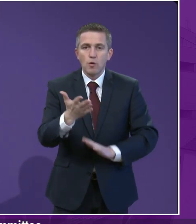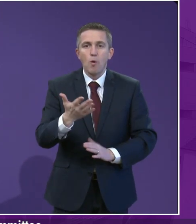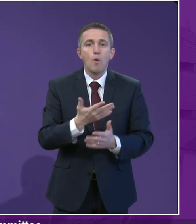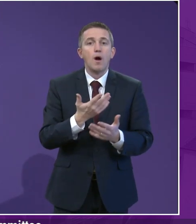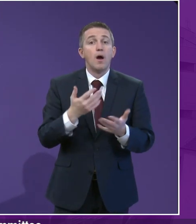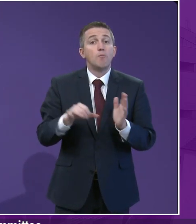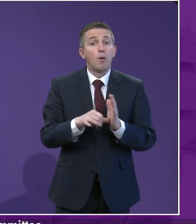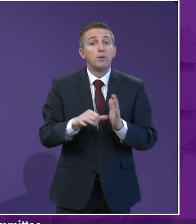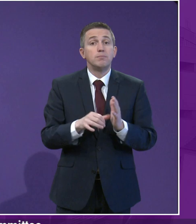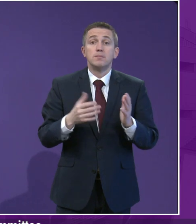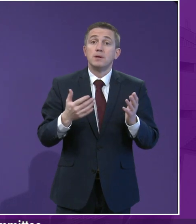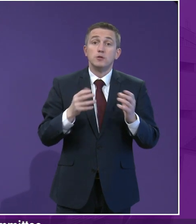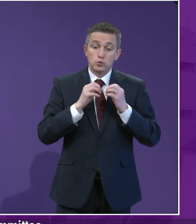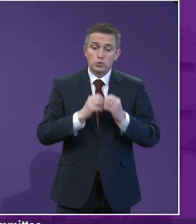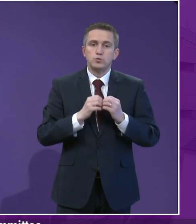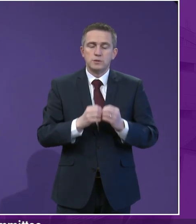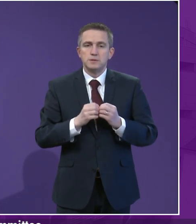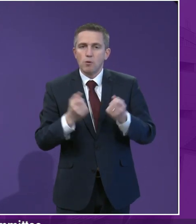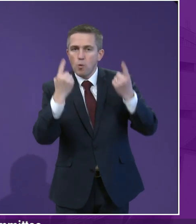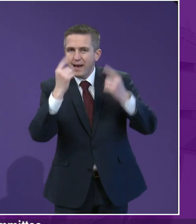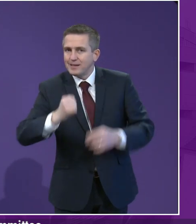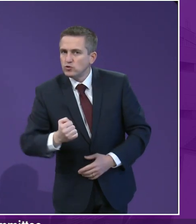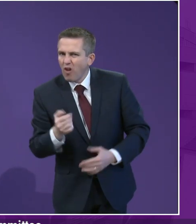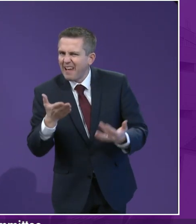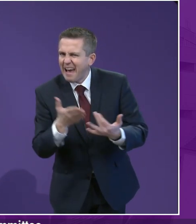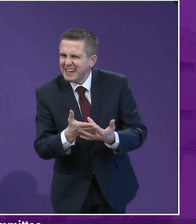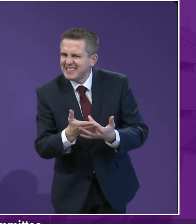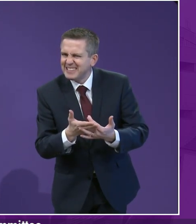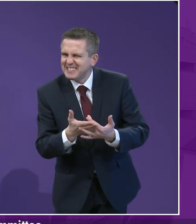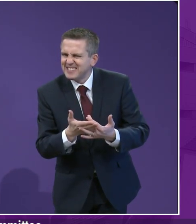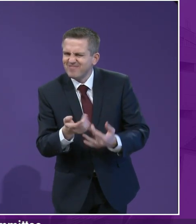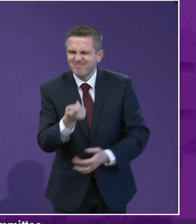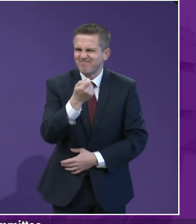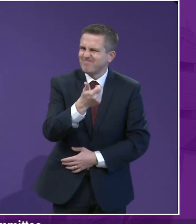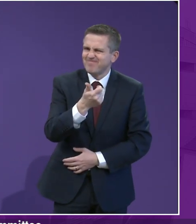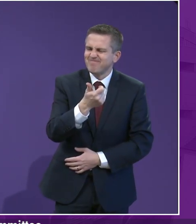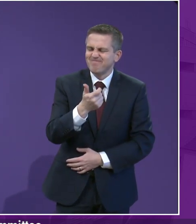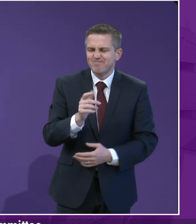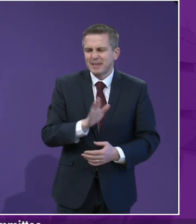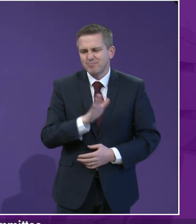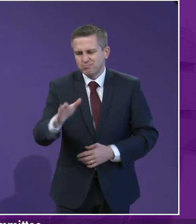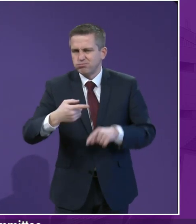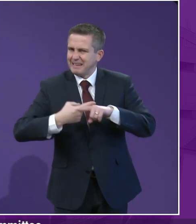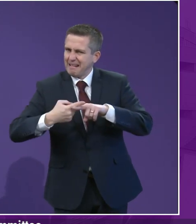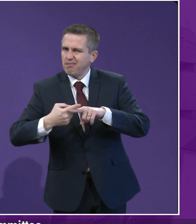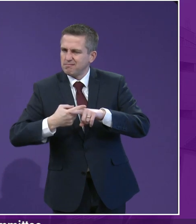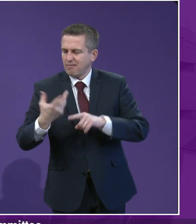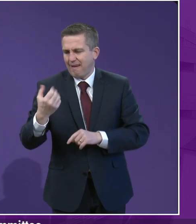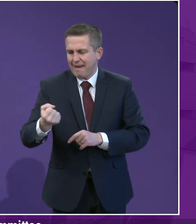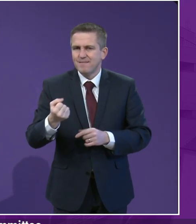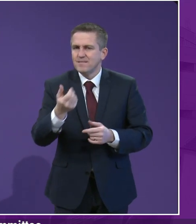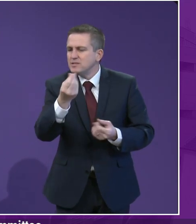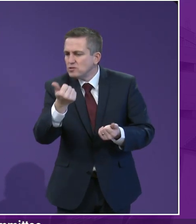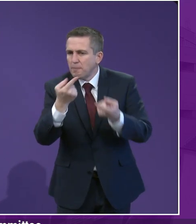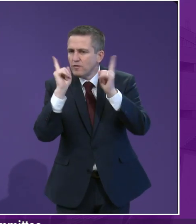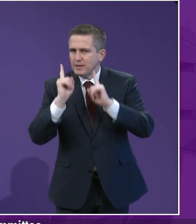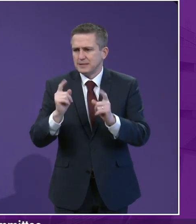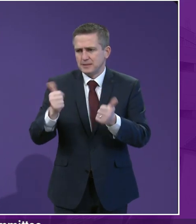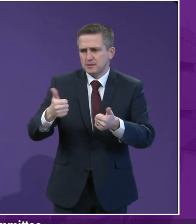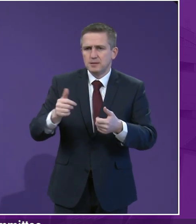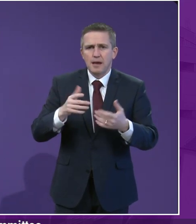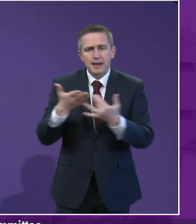really understand what it means to make our university accessible to BSL users. So there's a severe chicken and egg problem